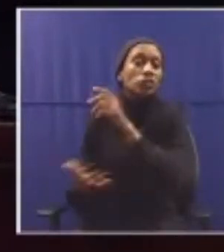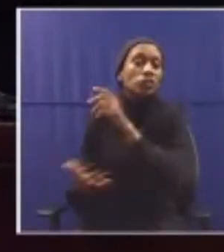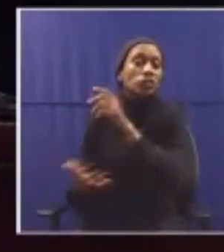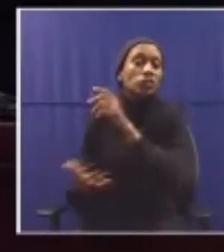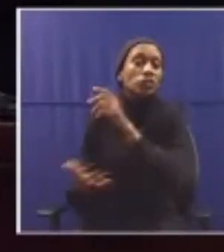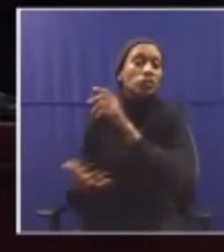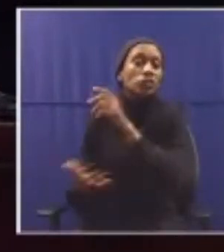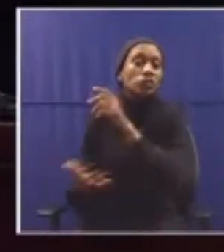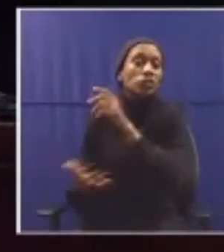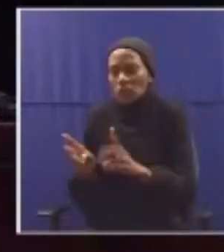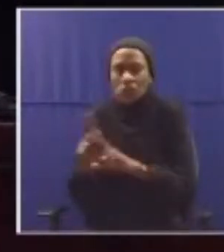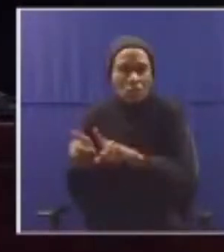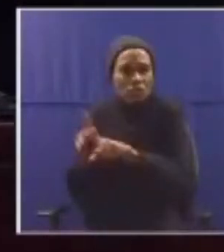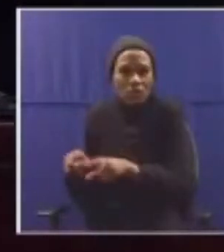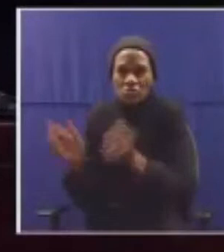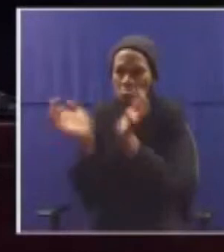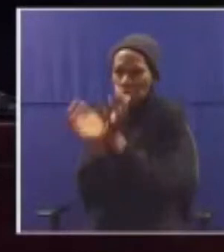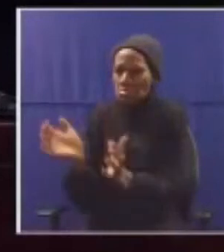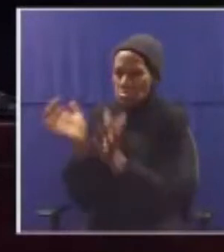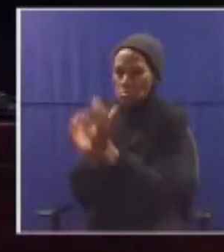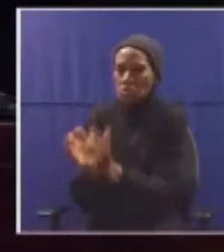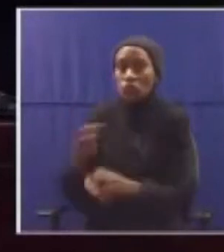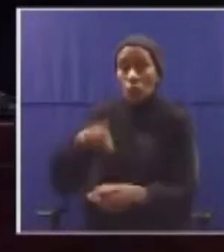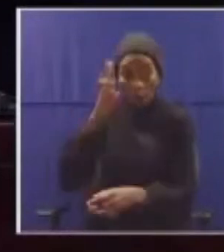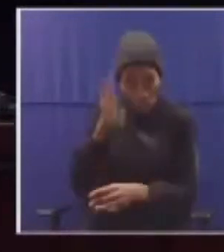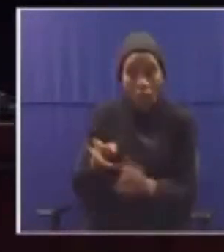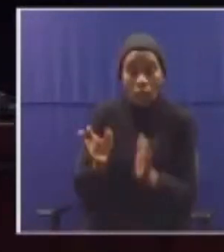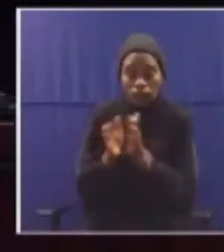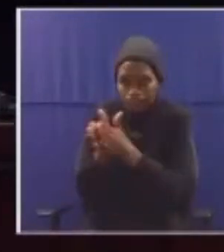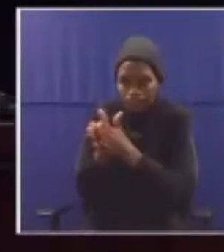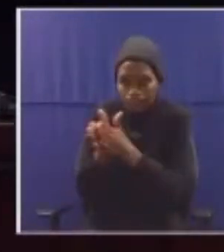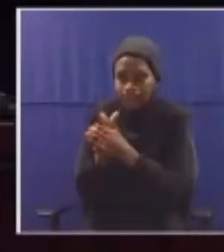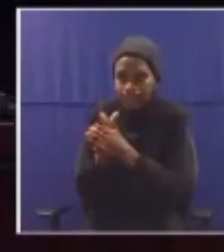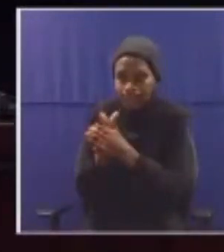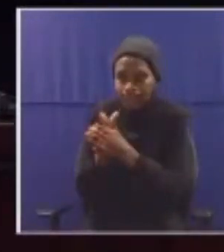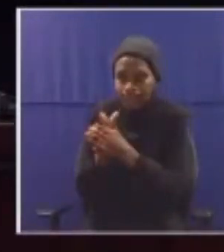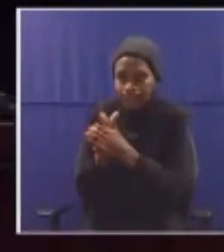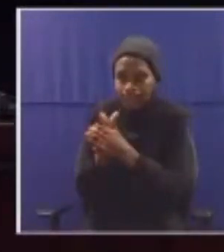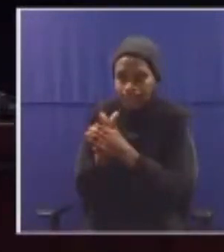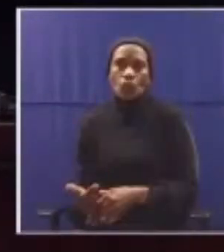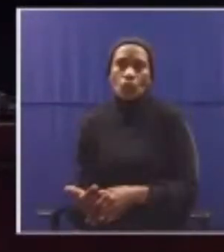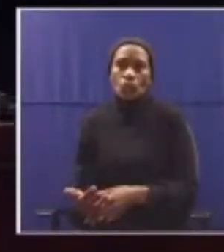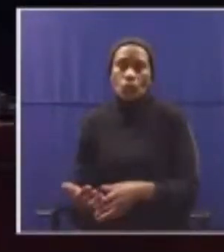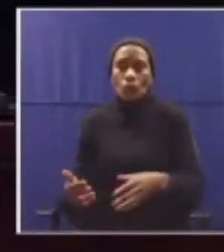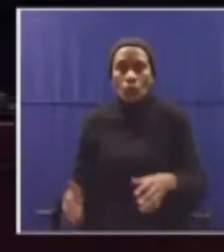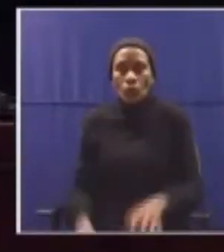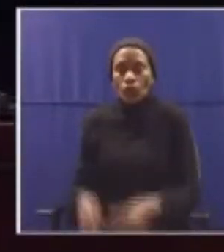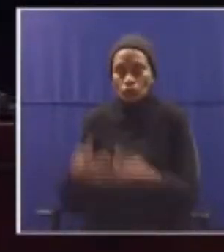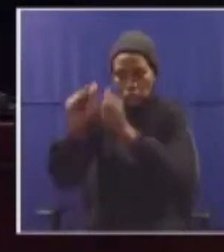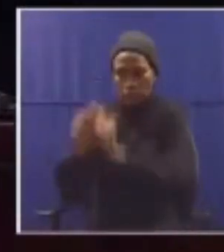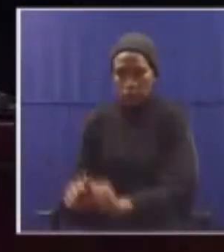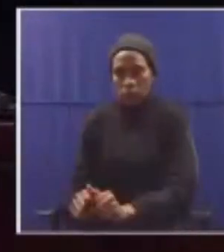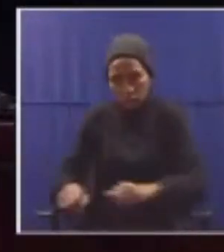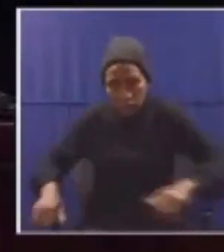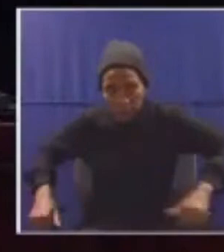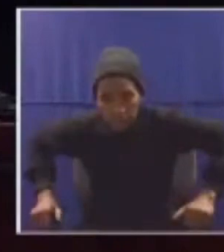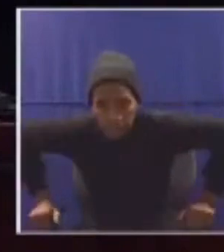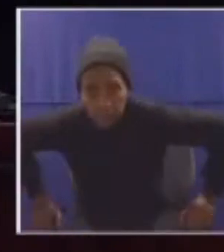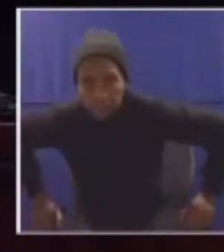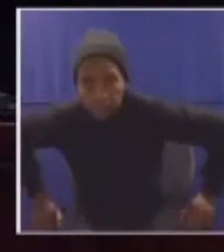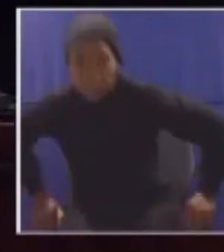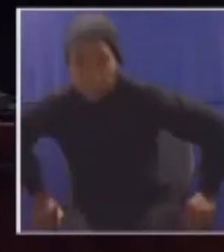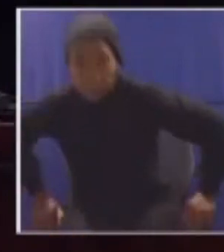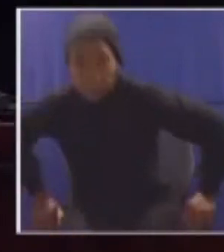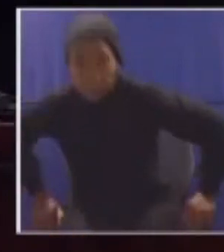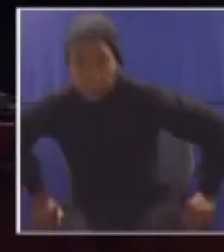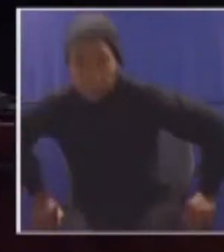various multilateral fora where we engage with them. Thank you very much, Chairperson. Thank you, Honorable